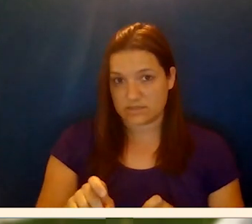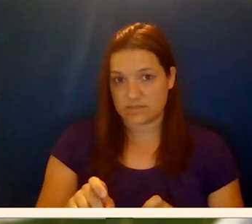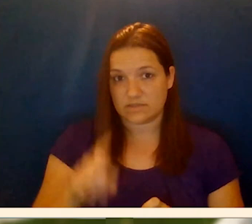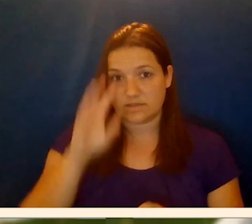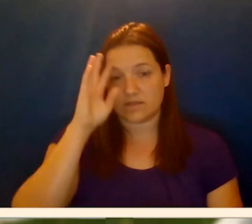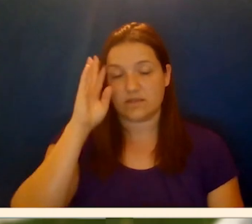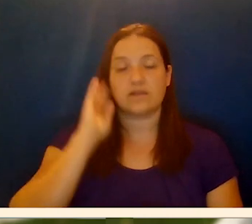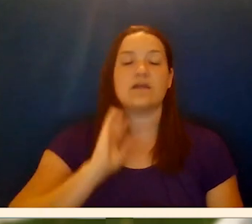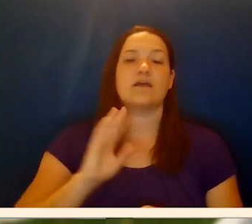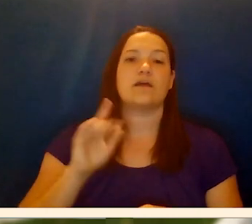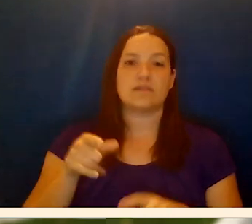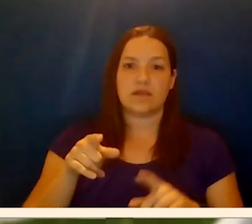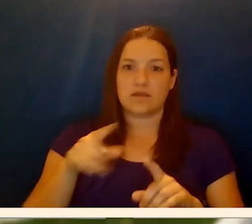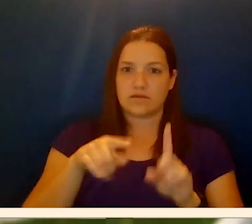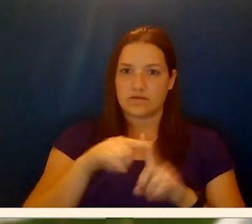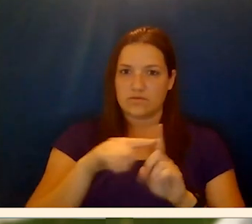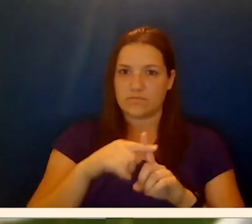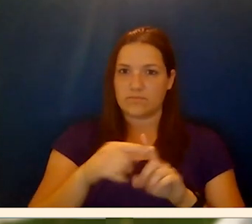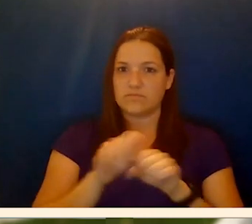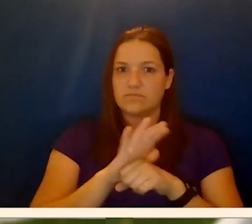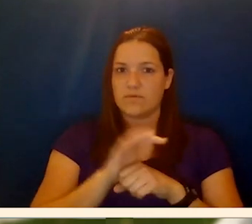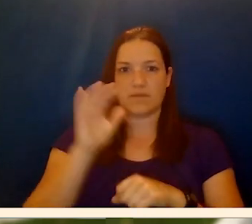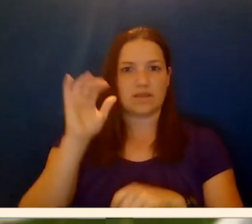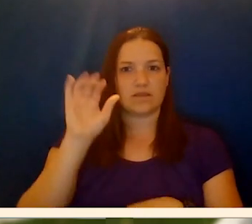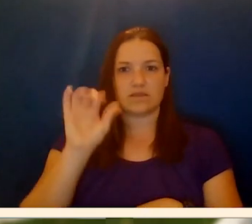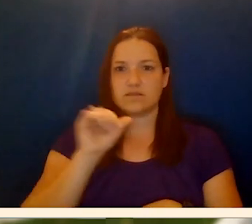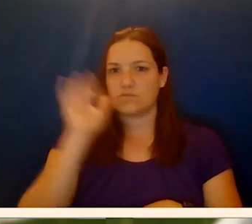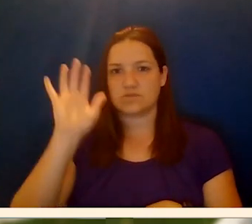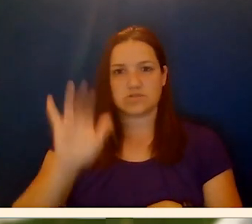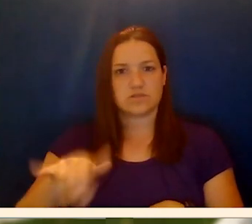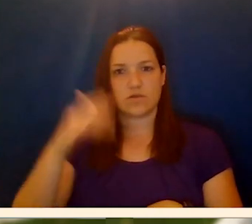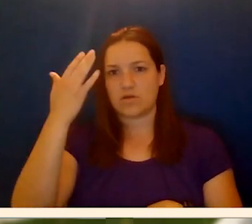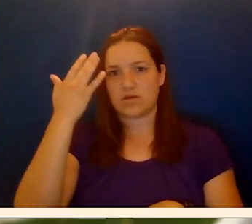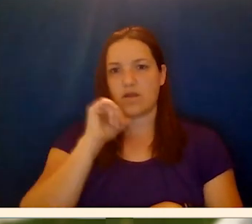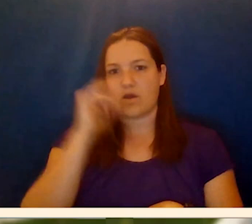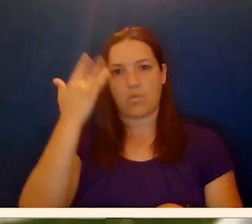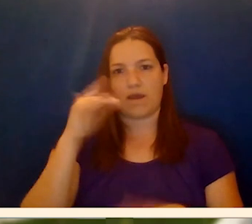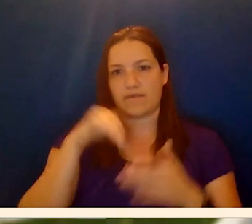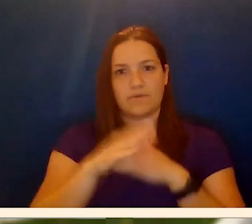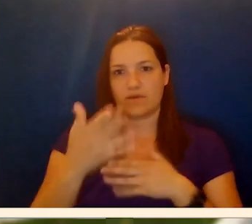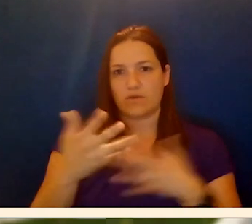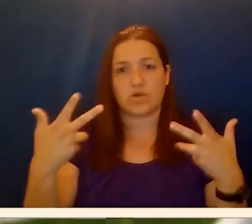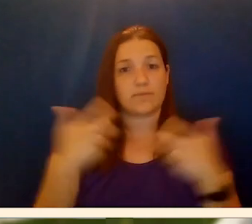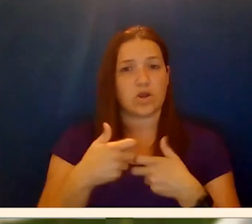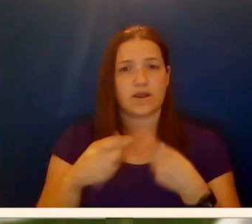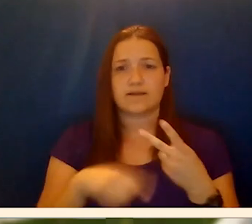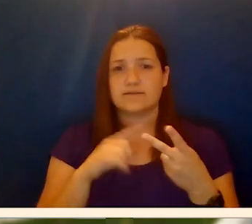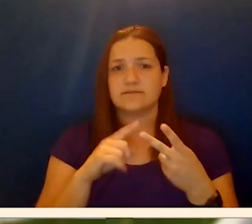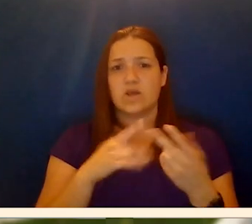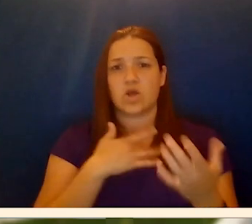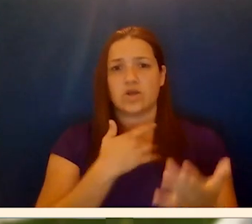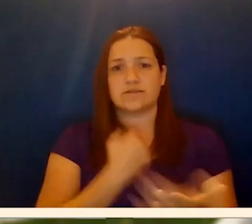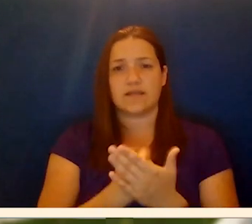but that's not why they're in the hospital. They could have been in a car accident, they could have had a heart attack, they could have had a stroke, they might be